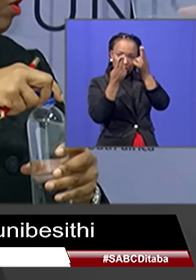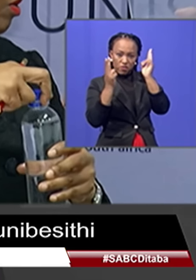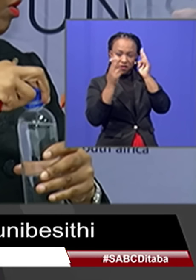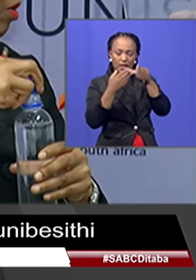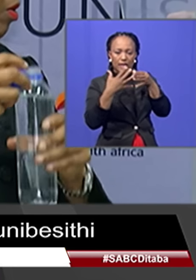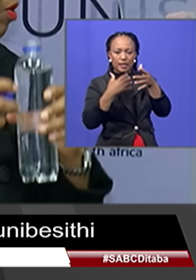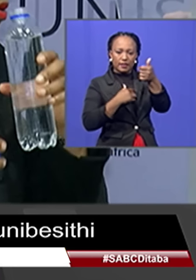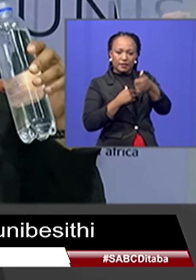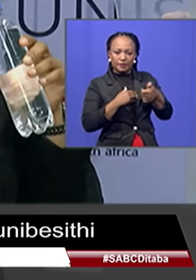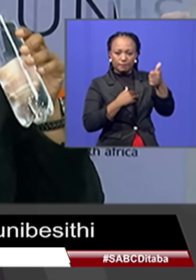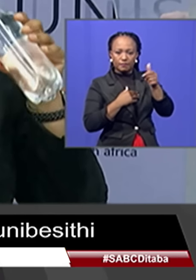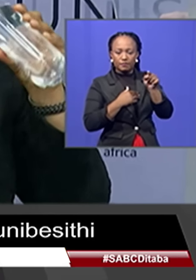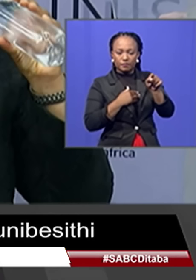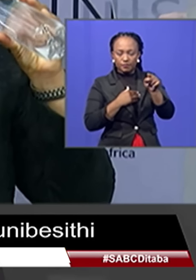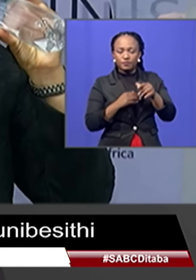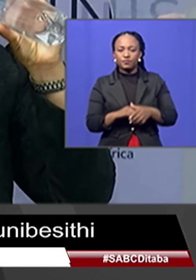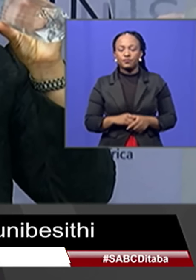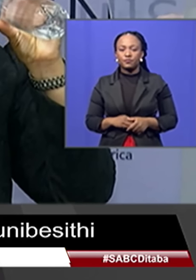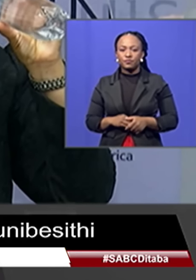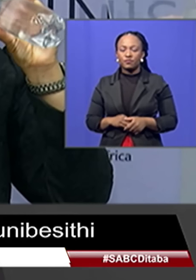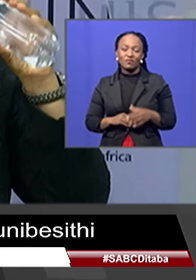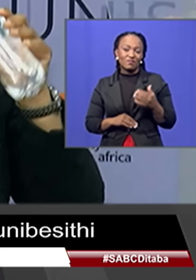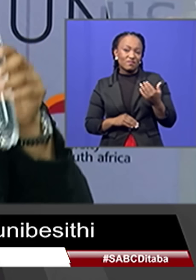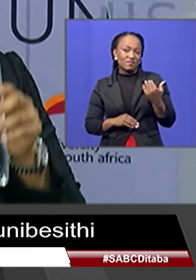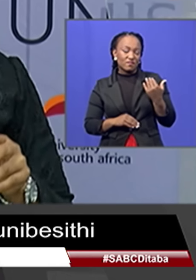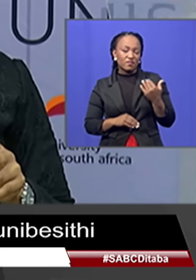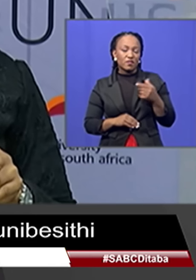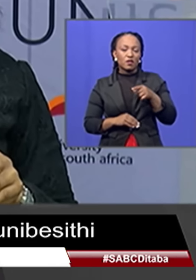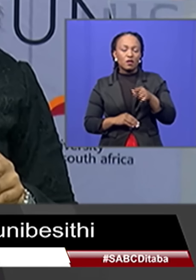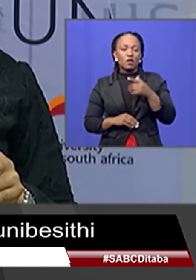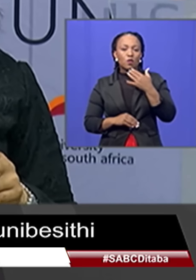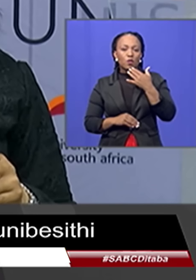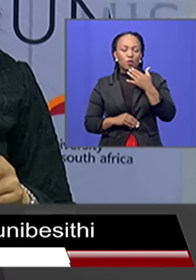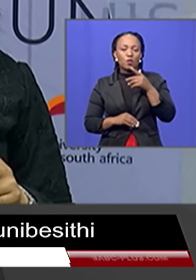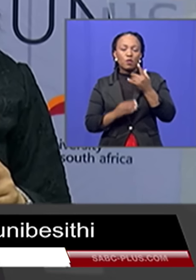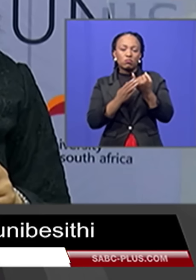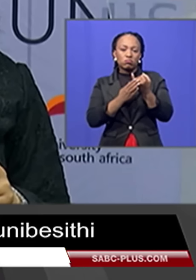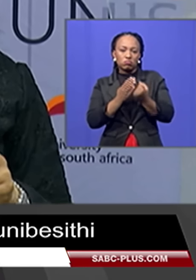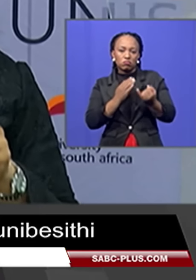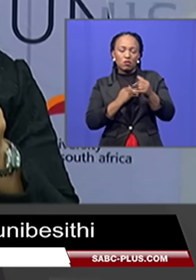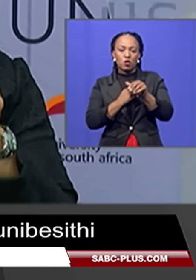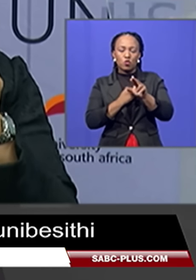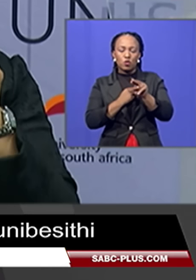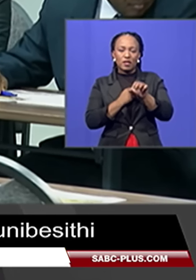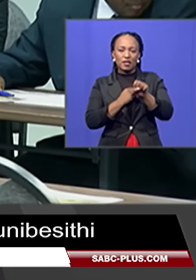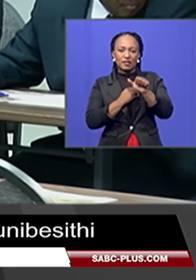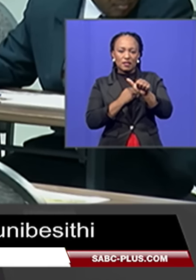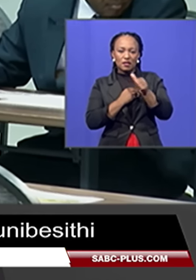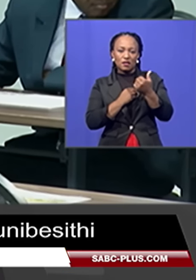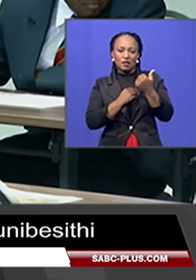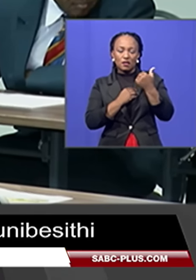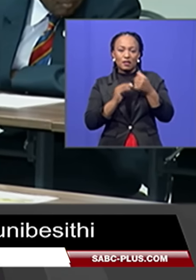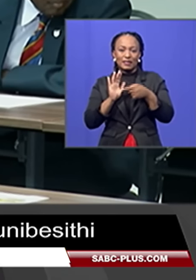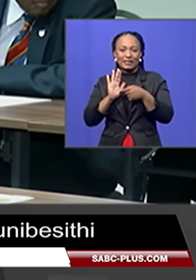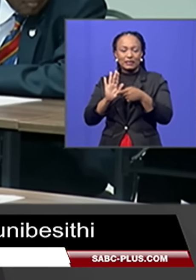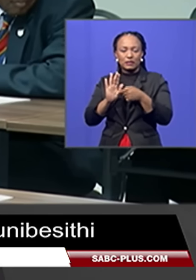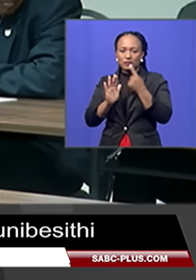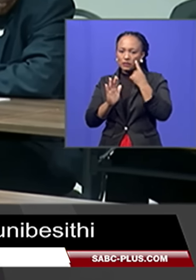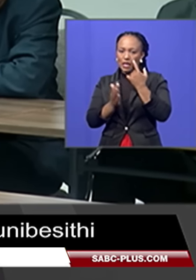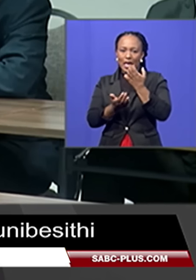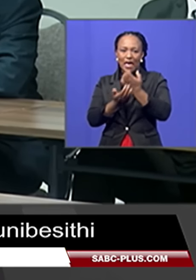leadership. Lenkabula o phaetše ka thoko pego yeo e dirilego ke molekodi yo e kemego mererong ya UNISA ka go tlhalosa dikutulo tše gore di tlhoka